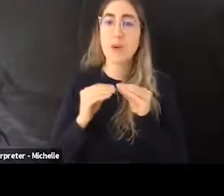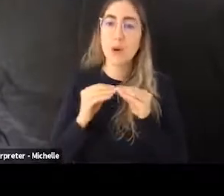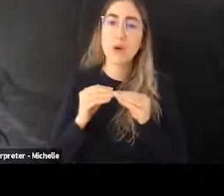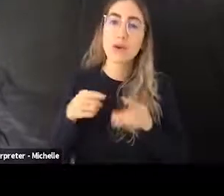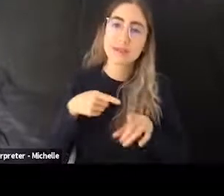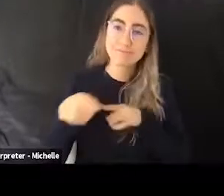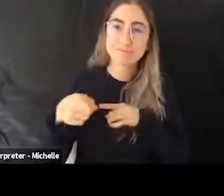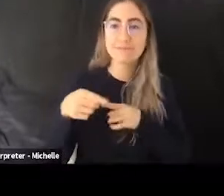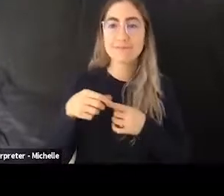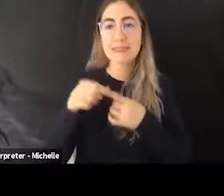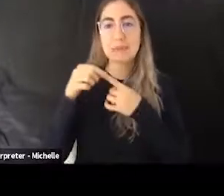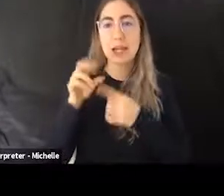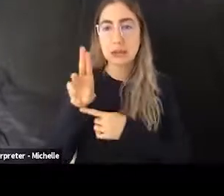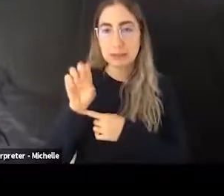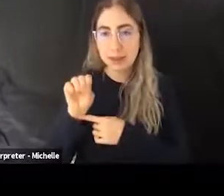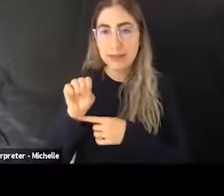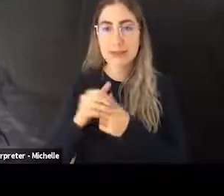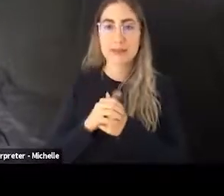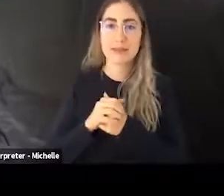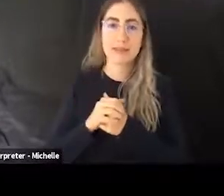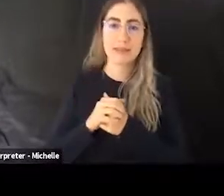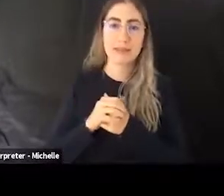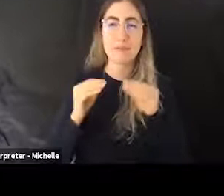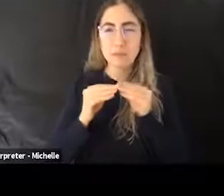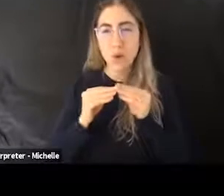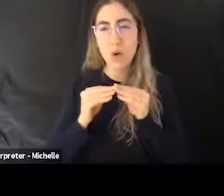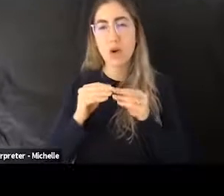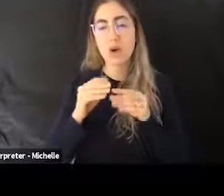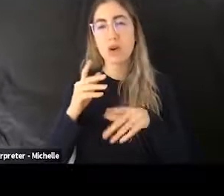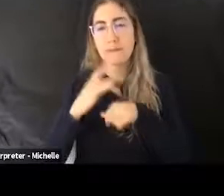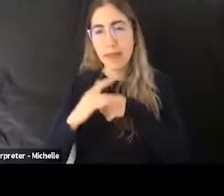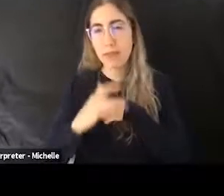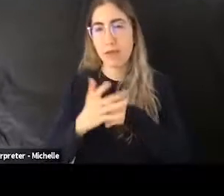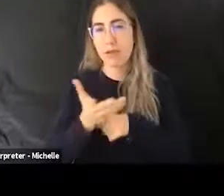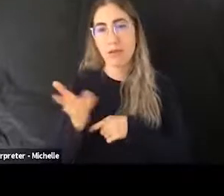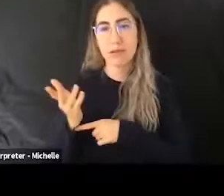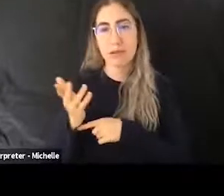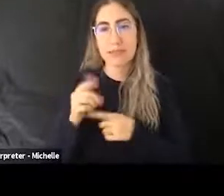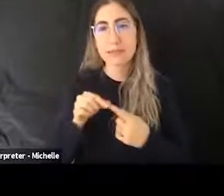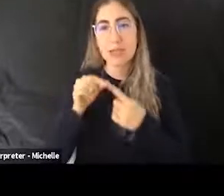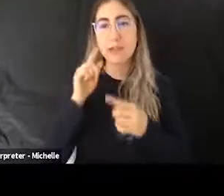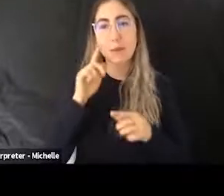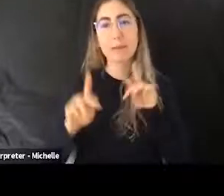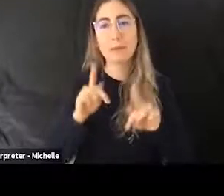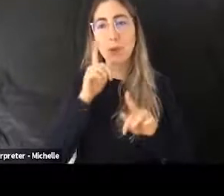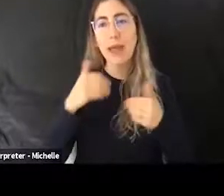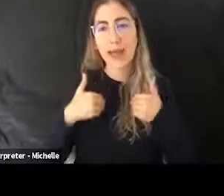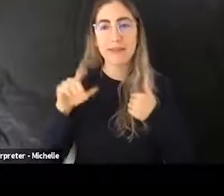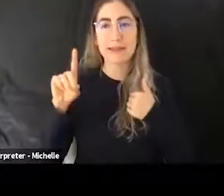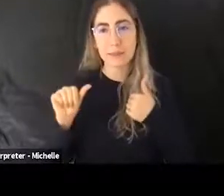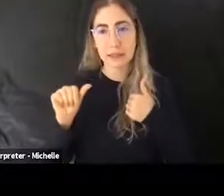for particularly the group of people that have additional mobility issues and disabilities.